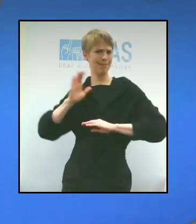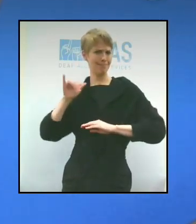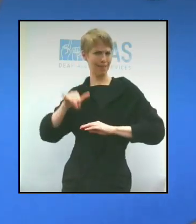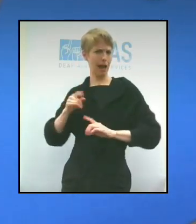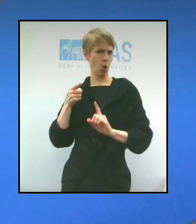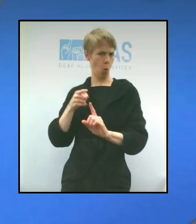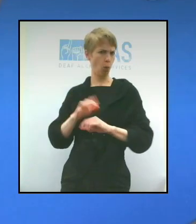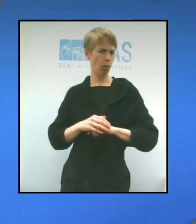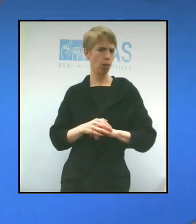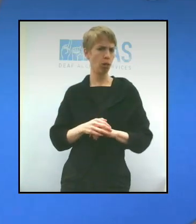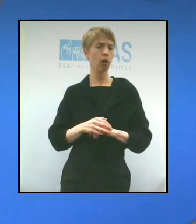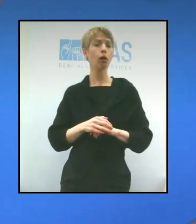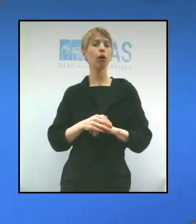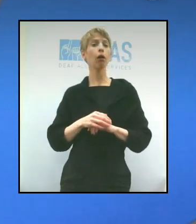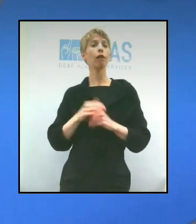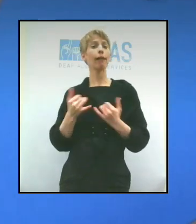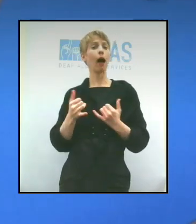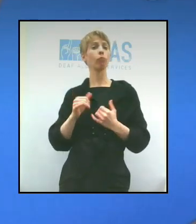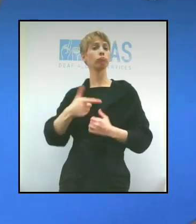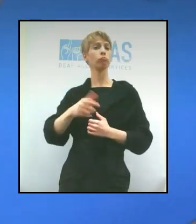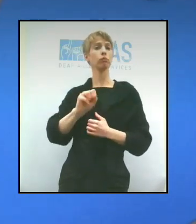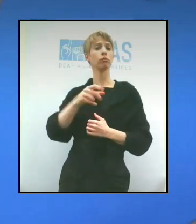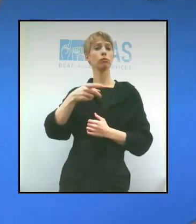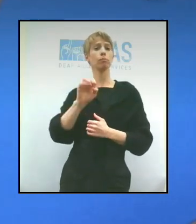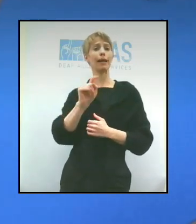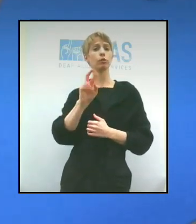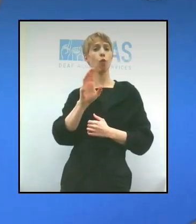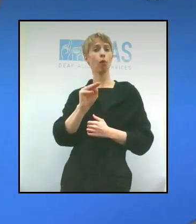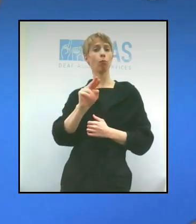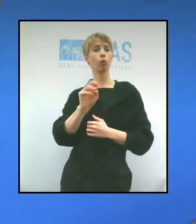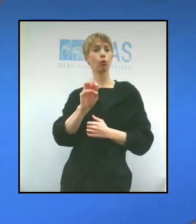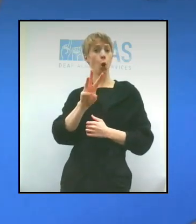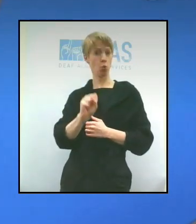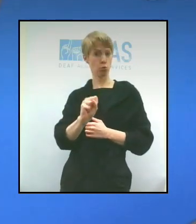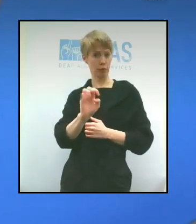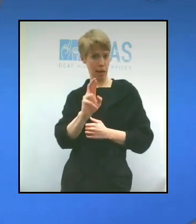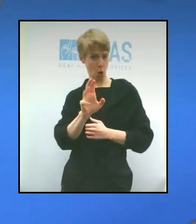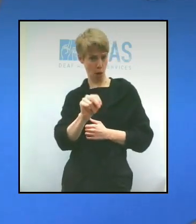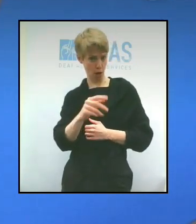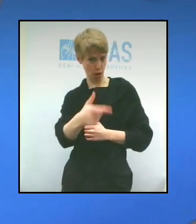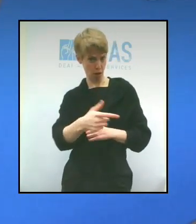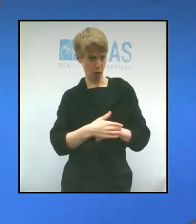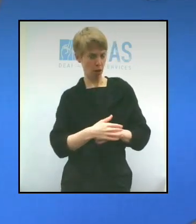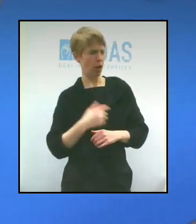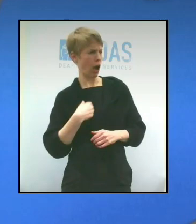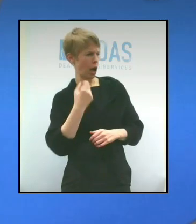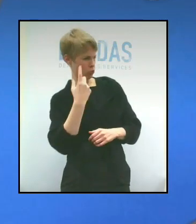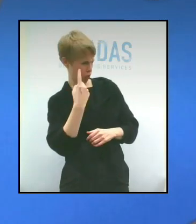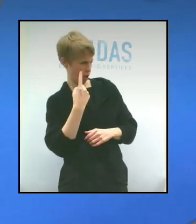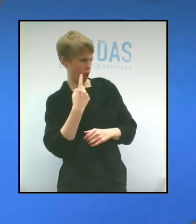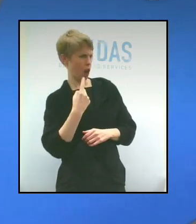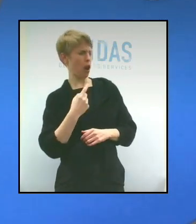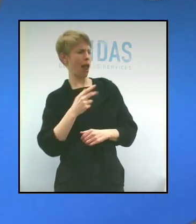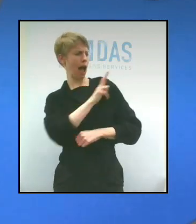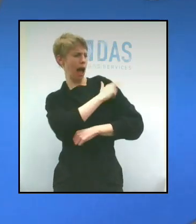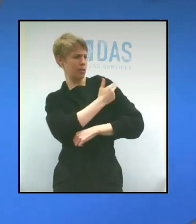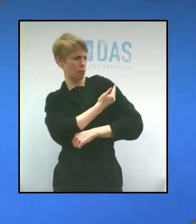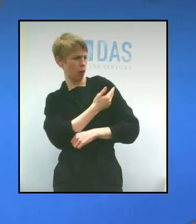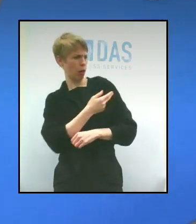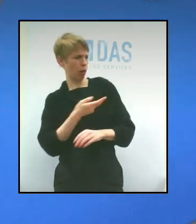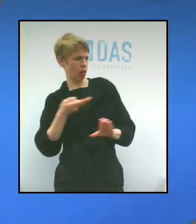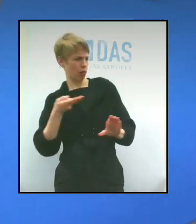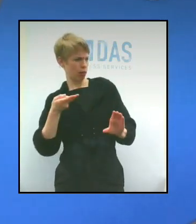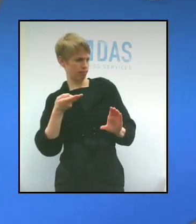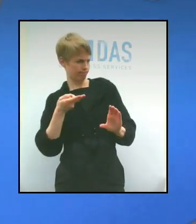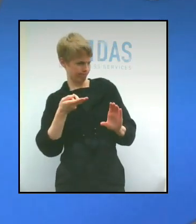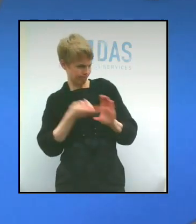Spectrum News, Aaron? Hi, Mark. So Hi. I understand the numbers are going up to the hospitalization rate in the last day